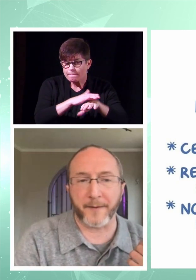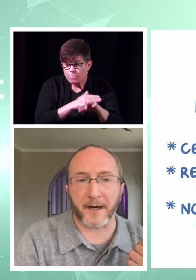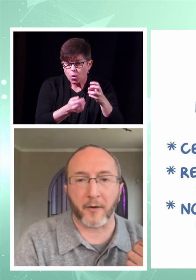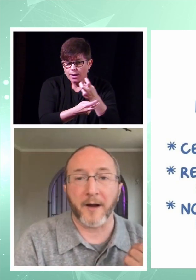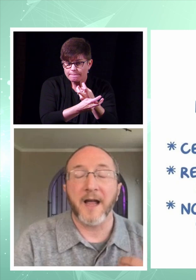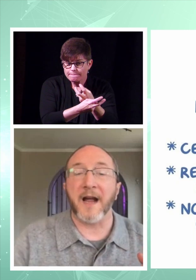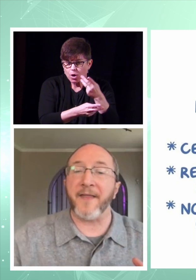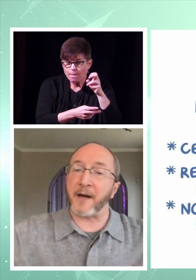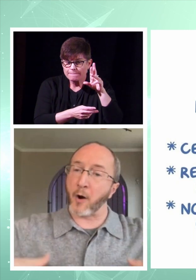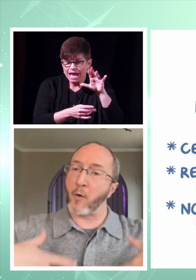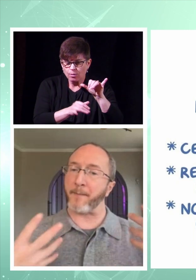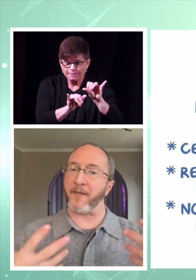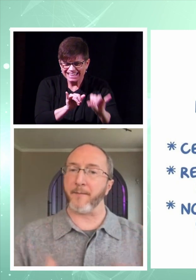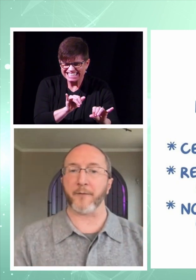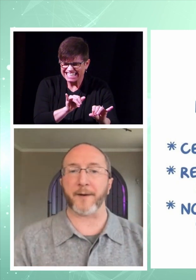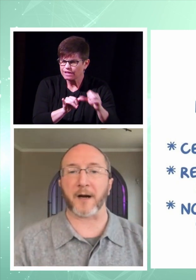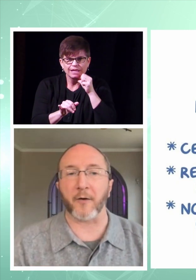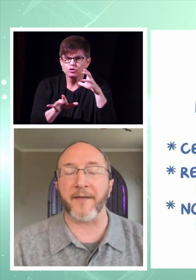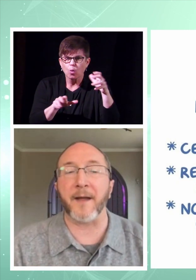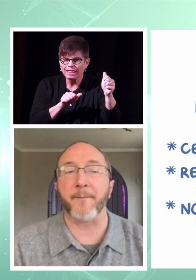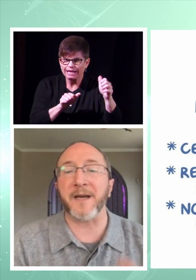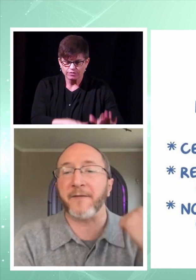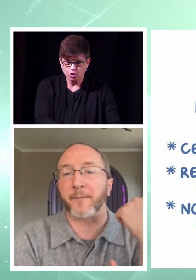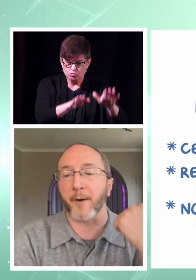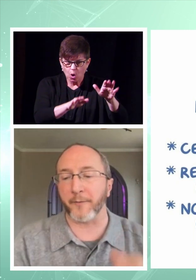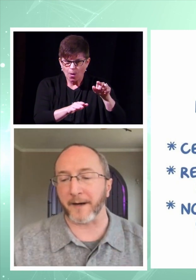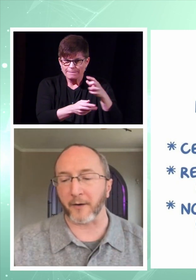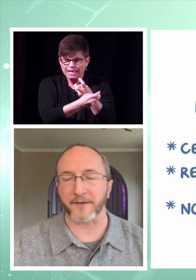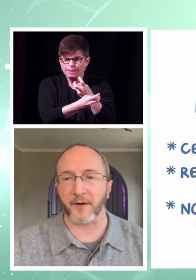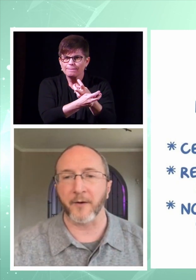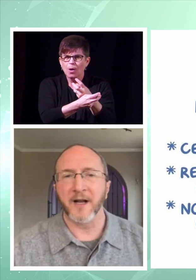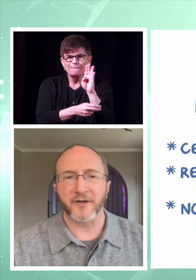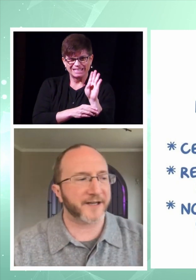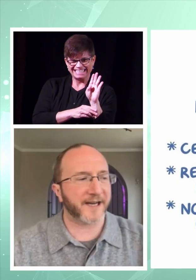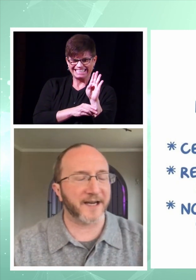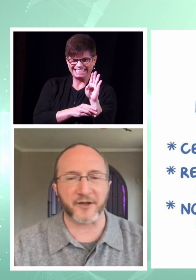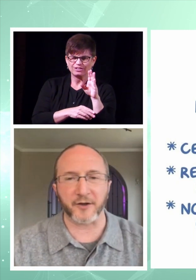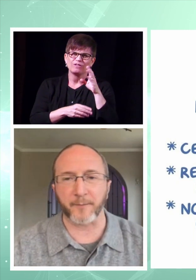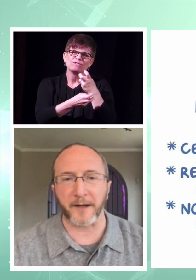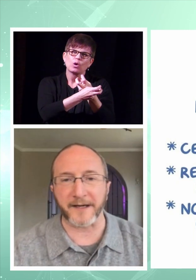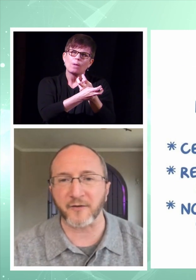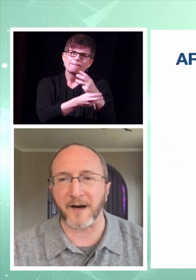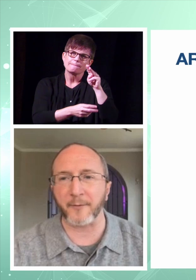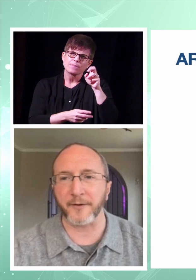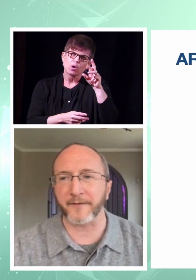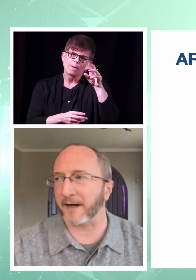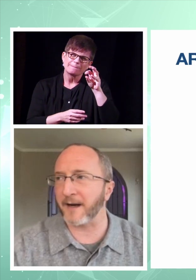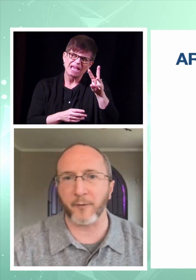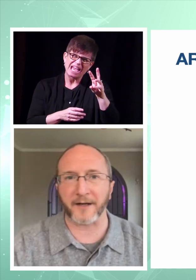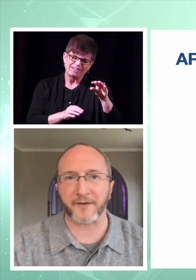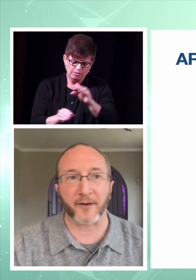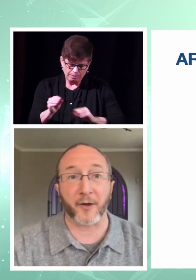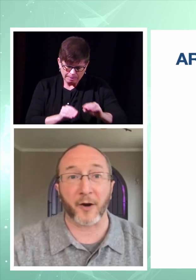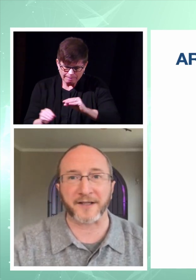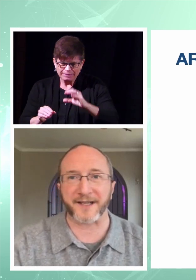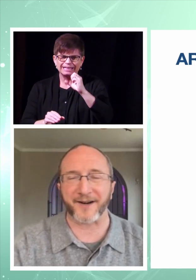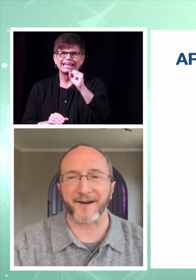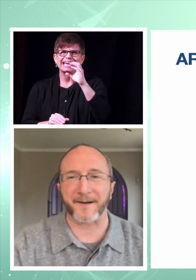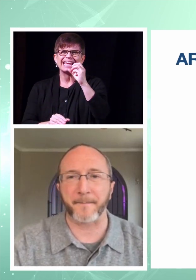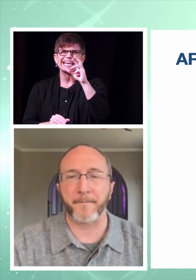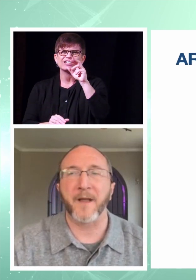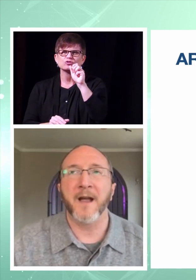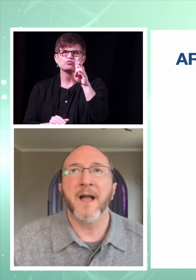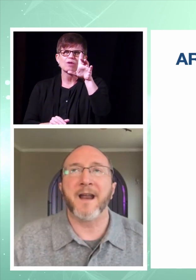in the bone marrow and they grow up in the bone marrow, and B for bone marrow. So just in case you're playing Scrabble, you've got a couple extra thoughts